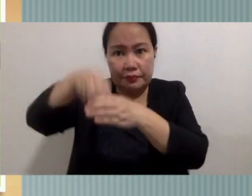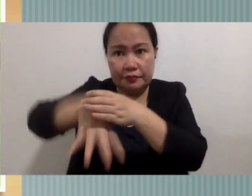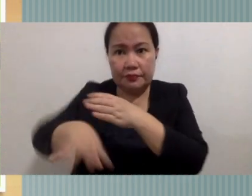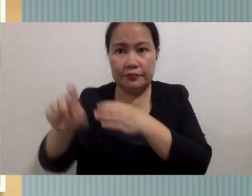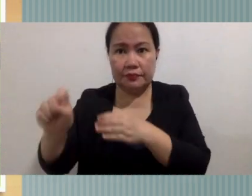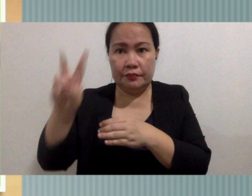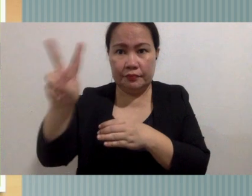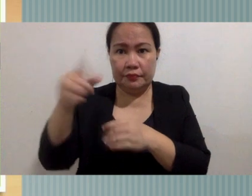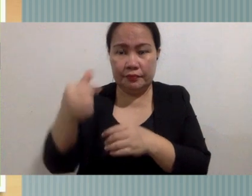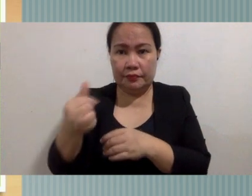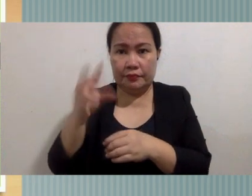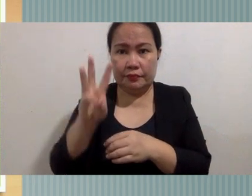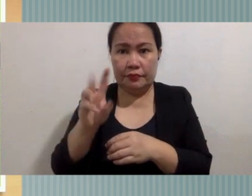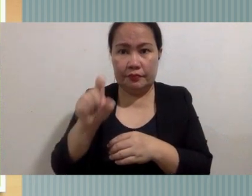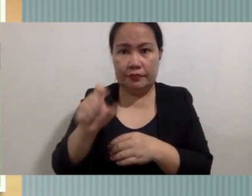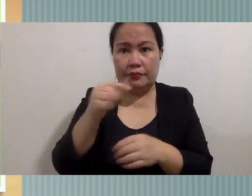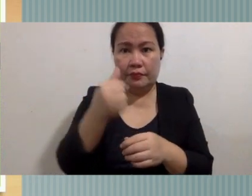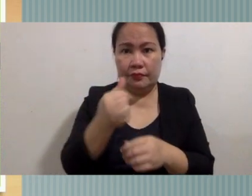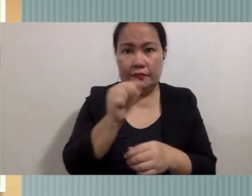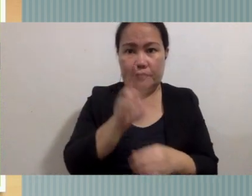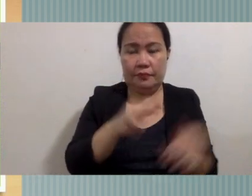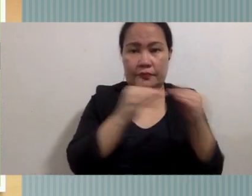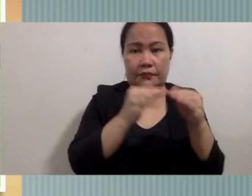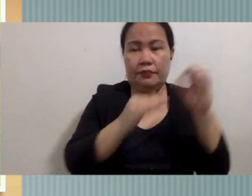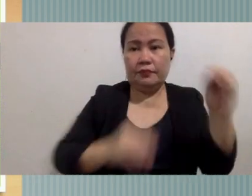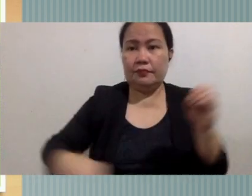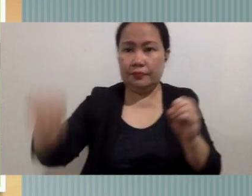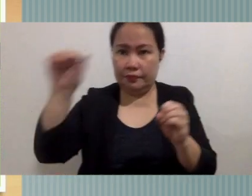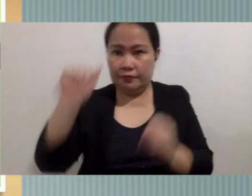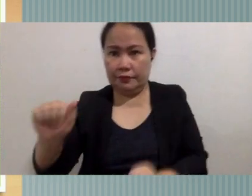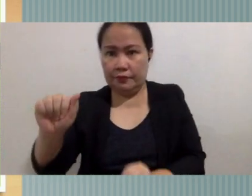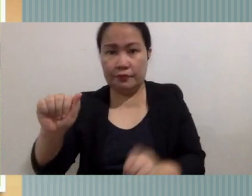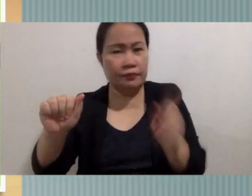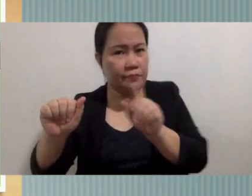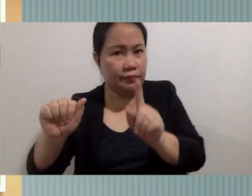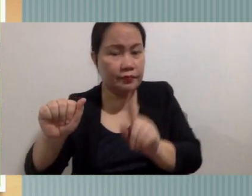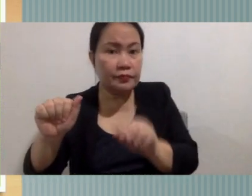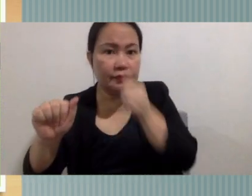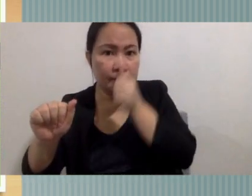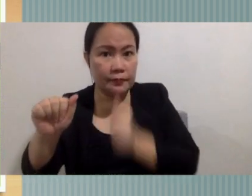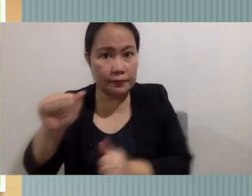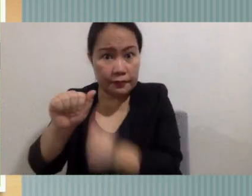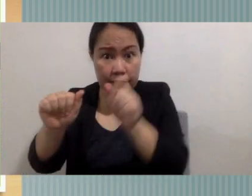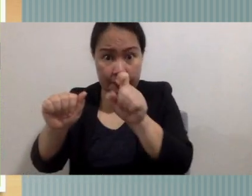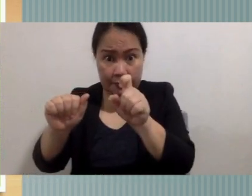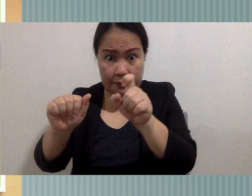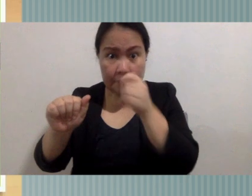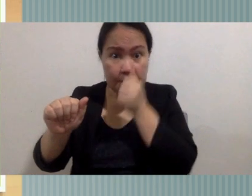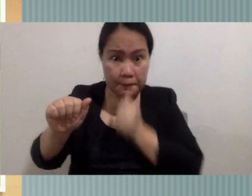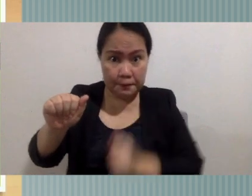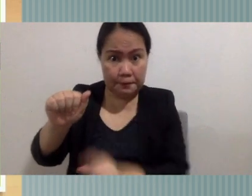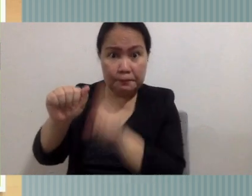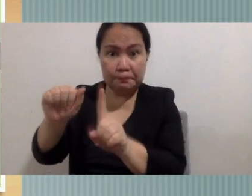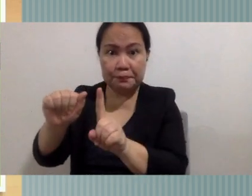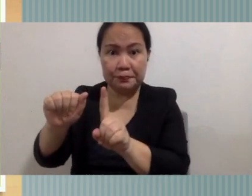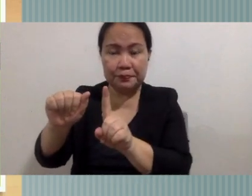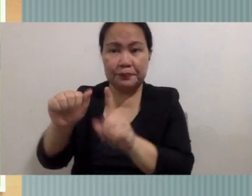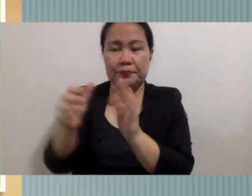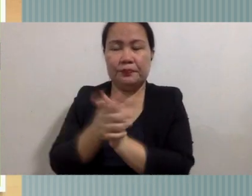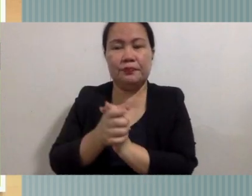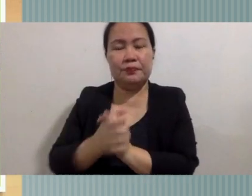plus 6x plus 3 is equal to 0. So again, we will substitute. Ilalagay natin yung mga values